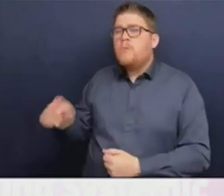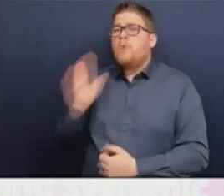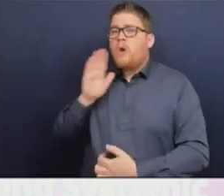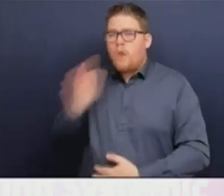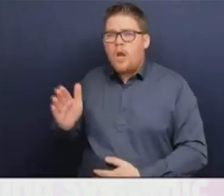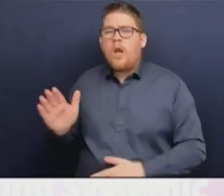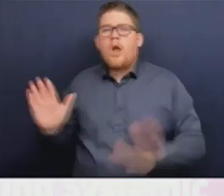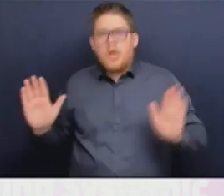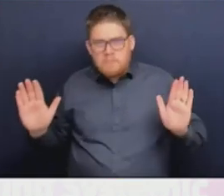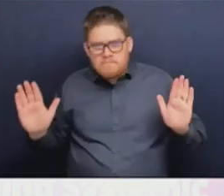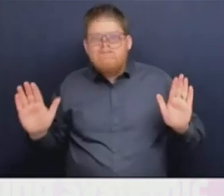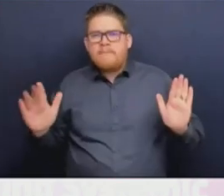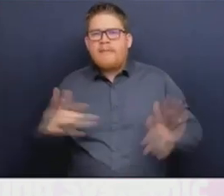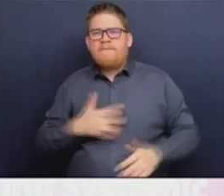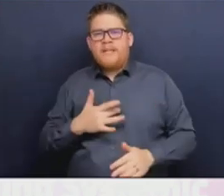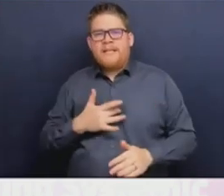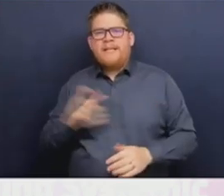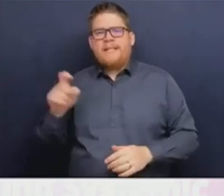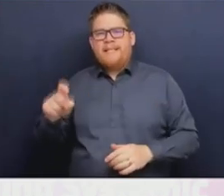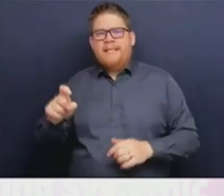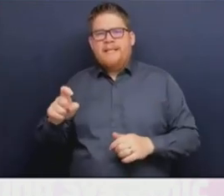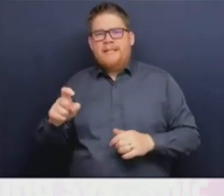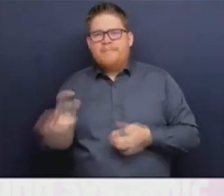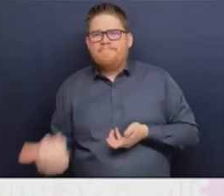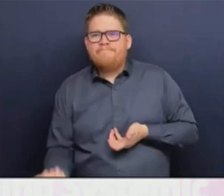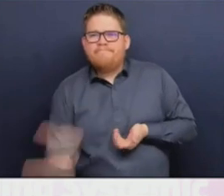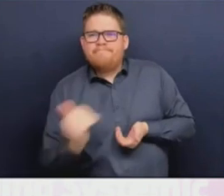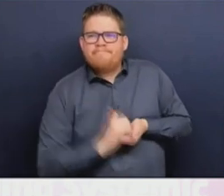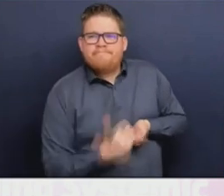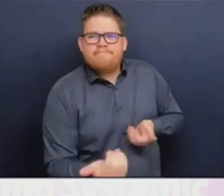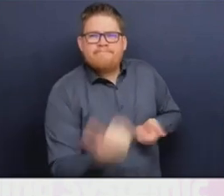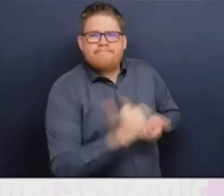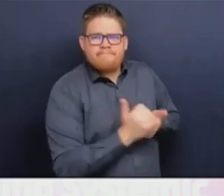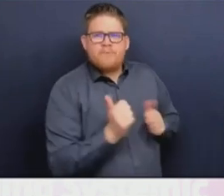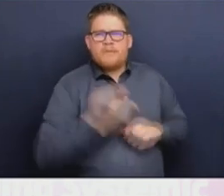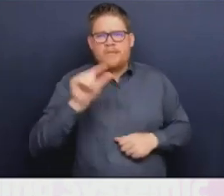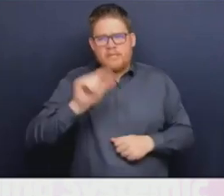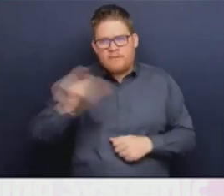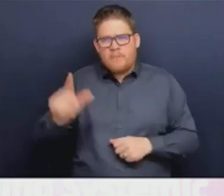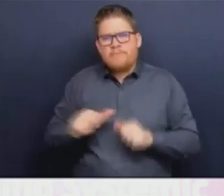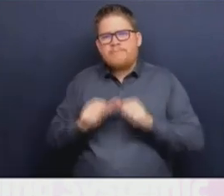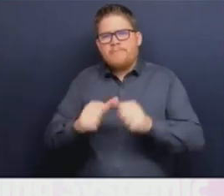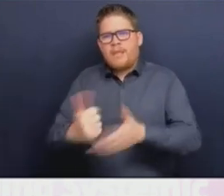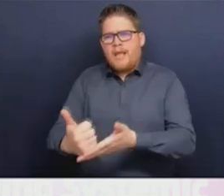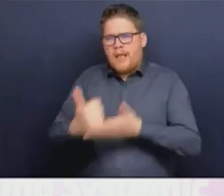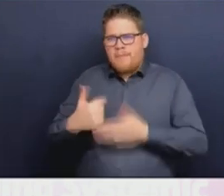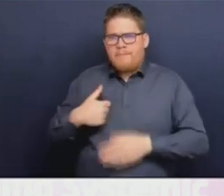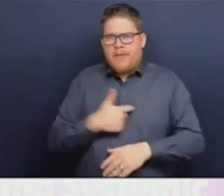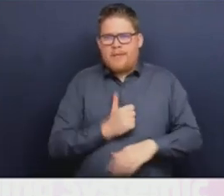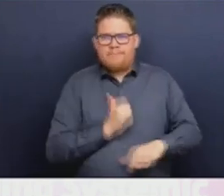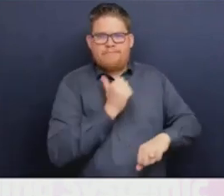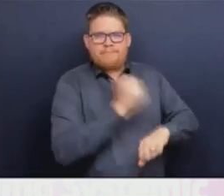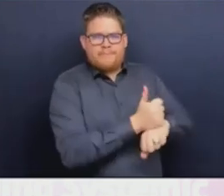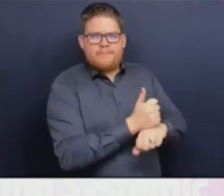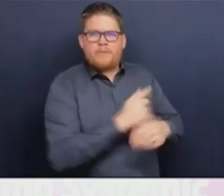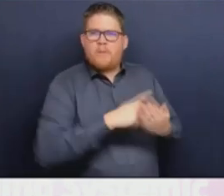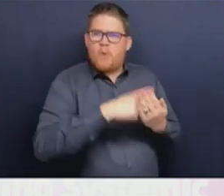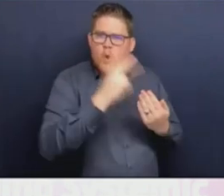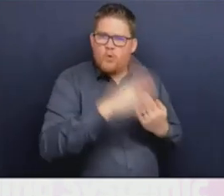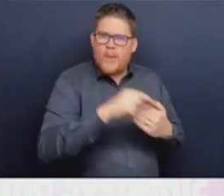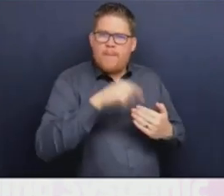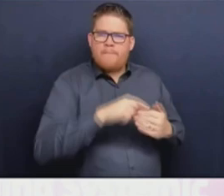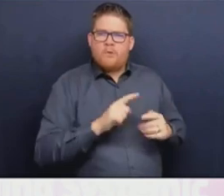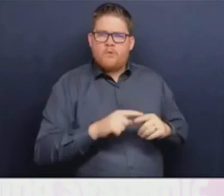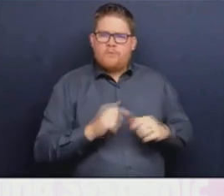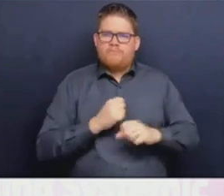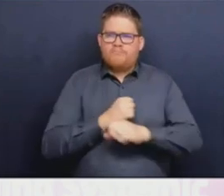efforts to fully engage with government so that we can put in place policies and programs to protect vulnerable populations from a toxic drug